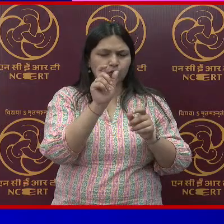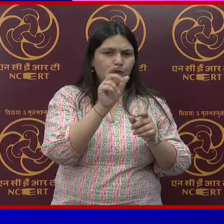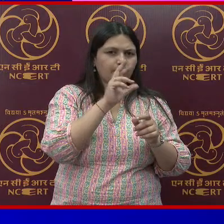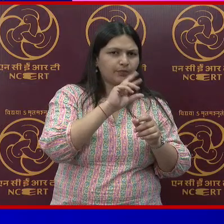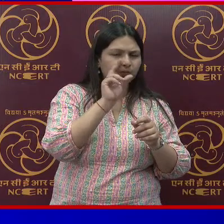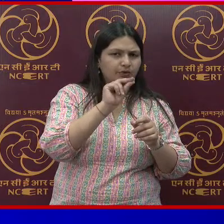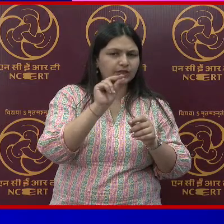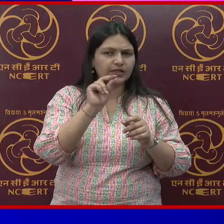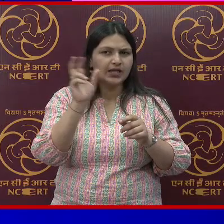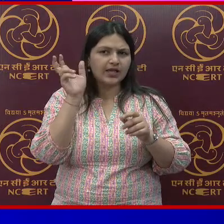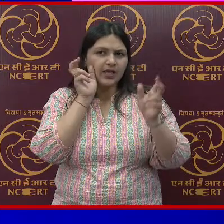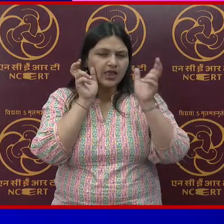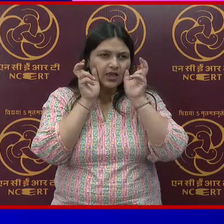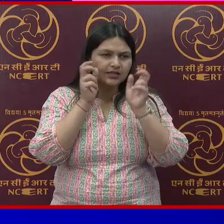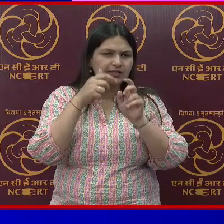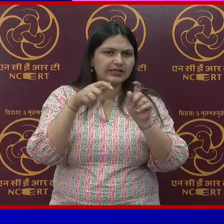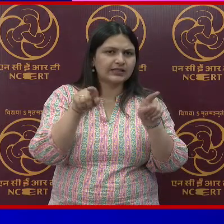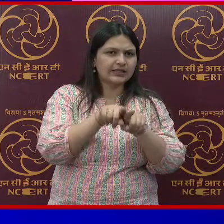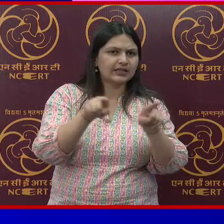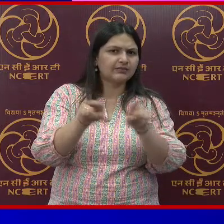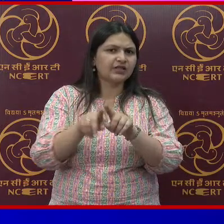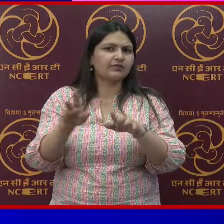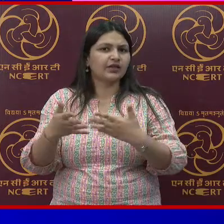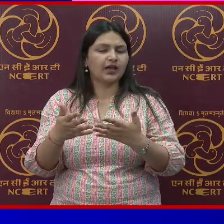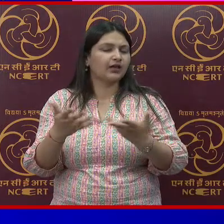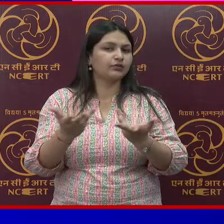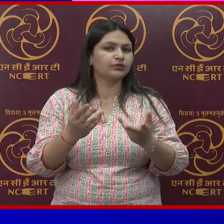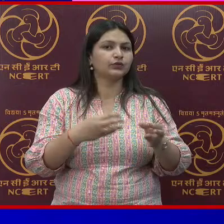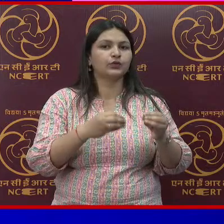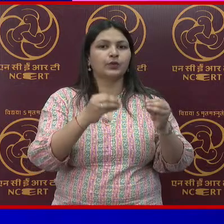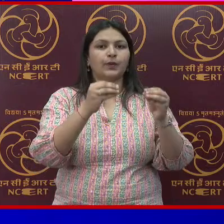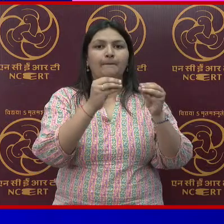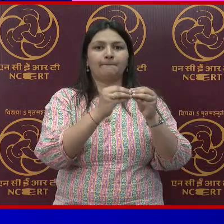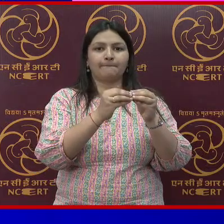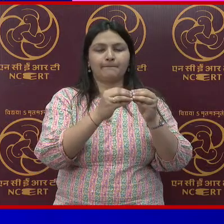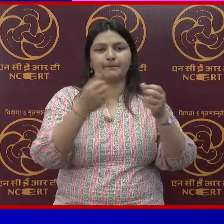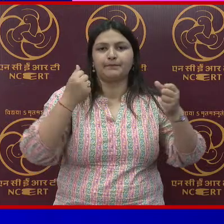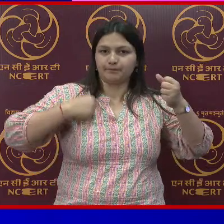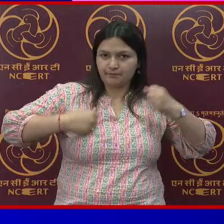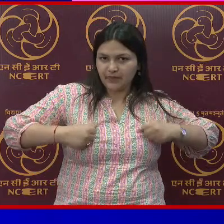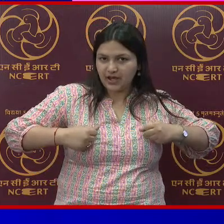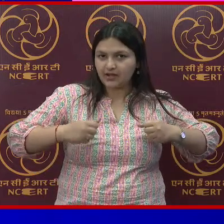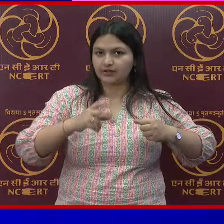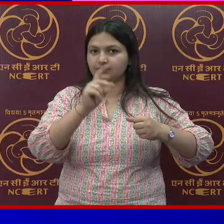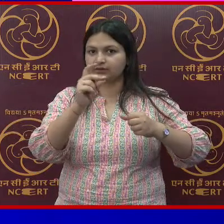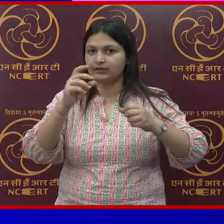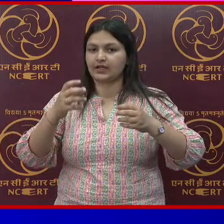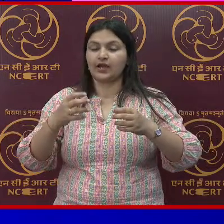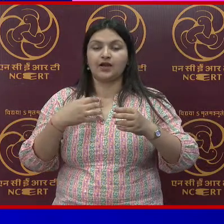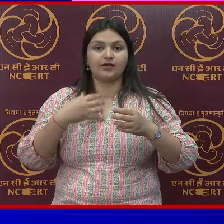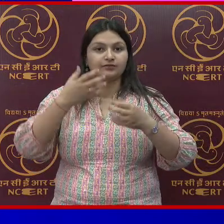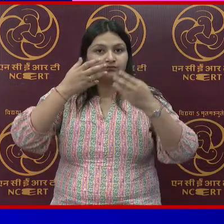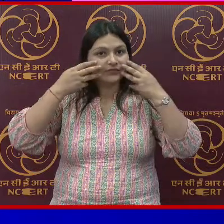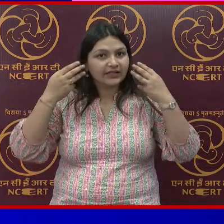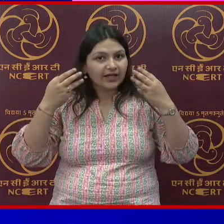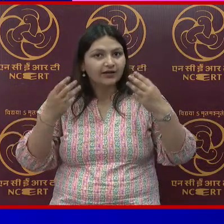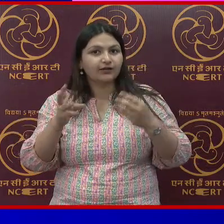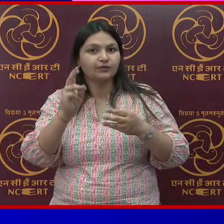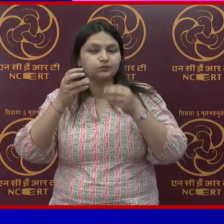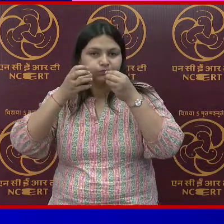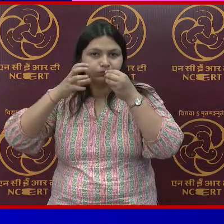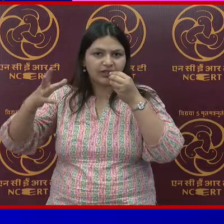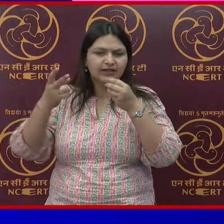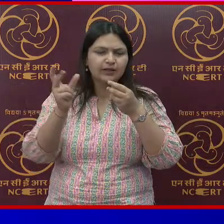Yes. are from B. Both are from B. Okay. That is B, and this cap one is different. Okay, next one is apple, Apple,